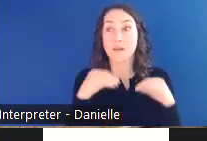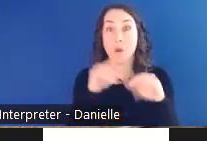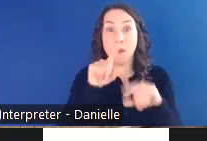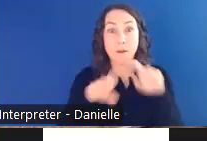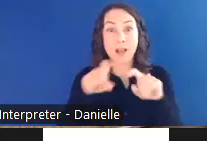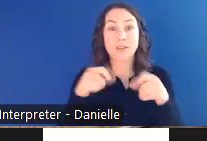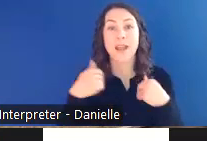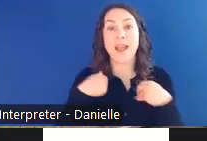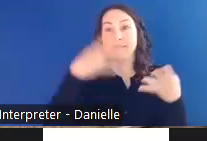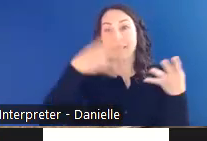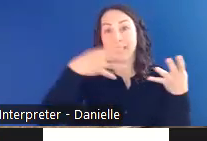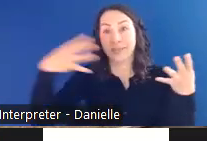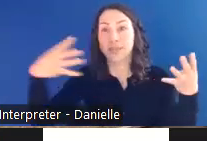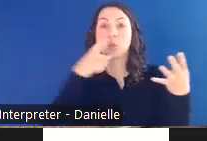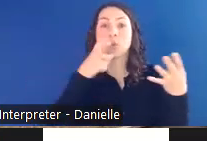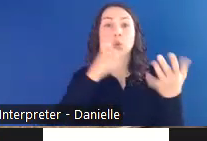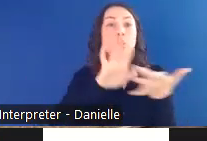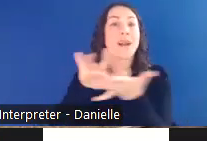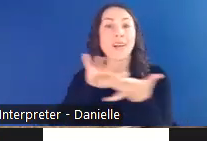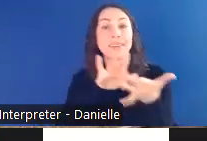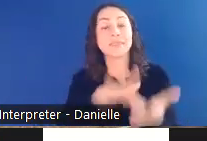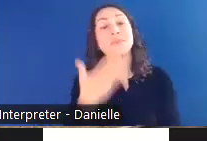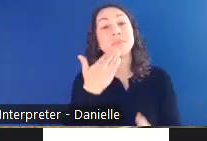that pop up. So thanks again for